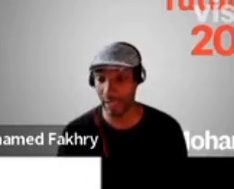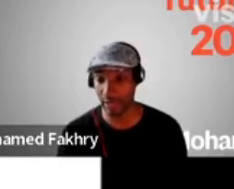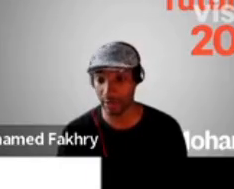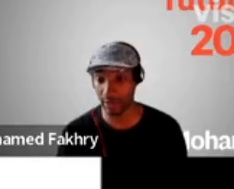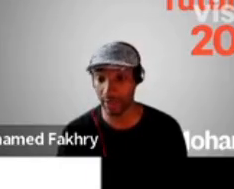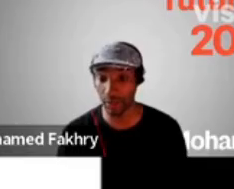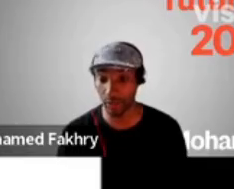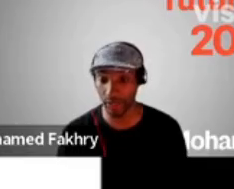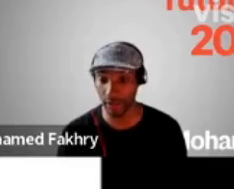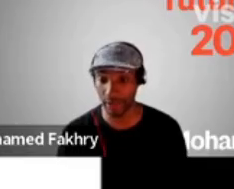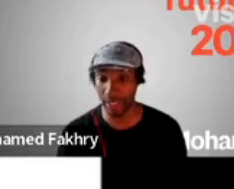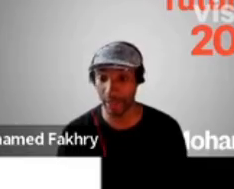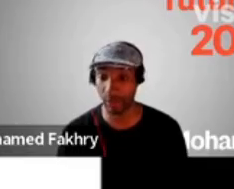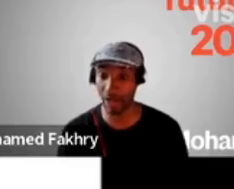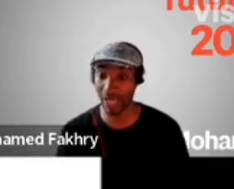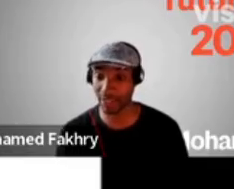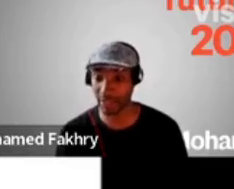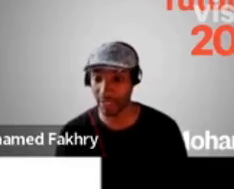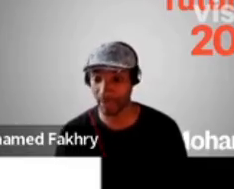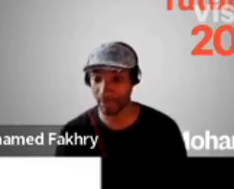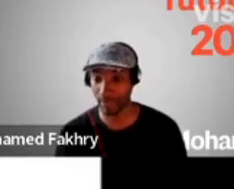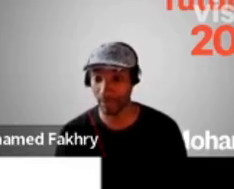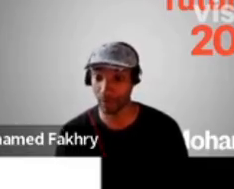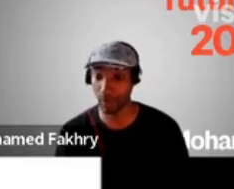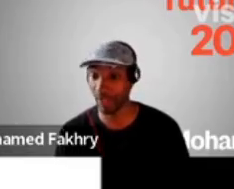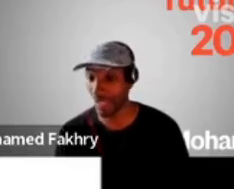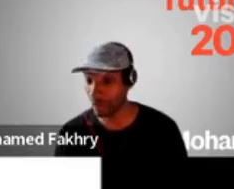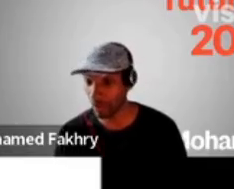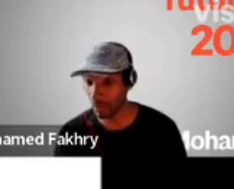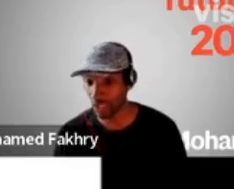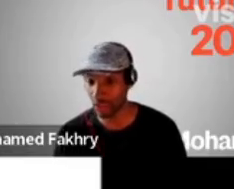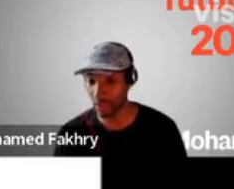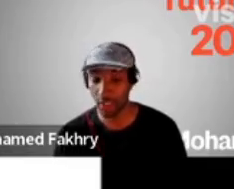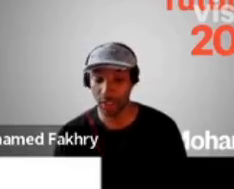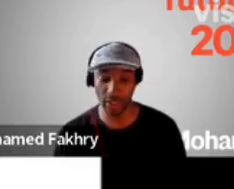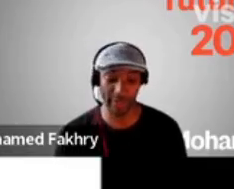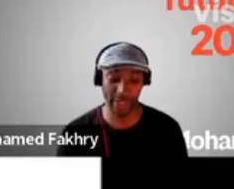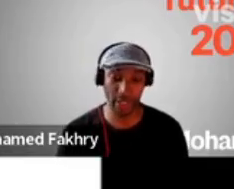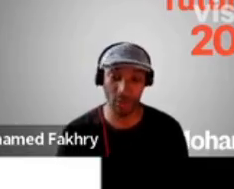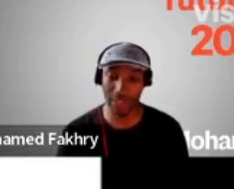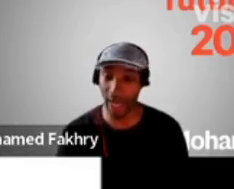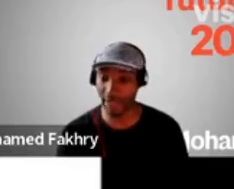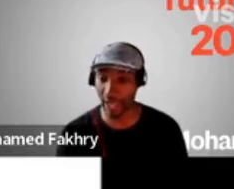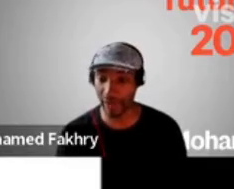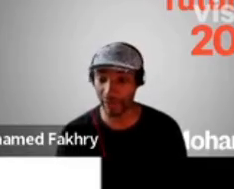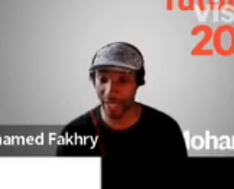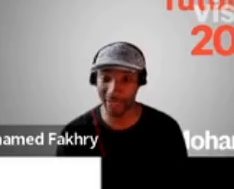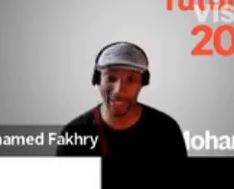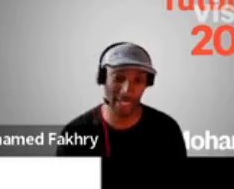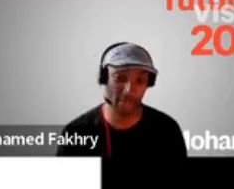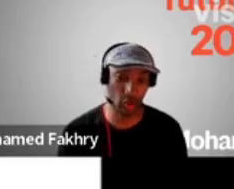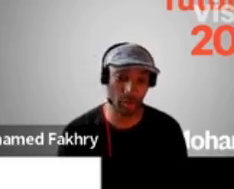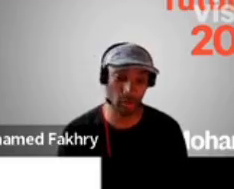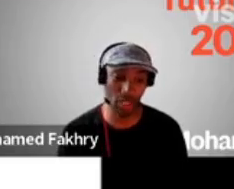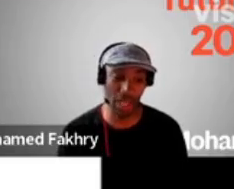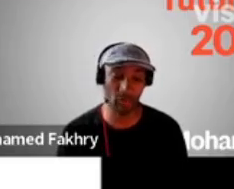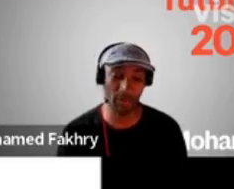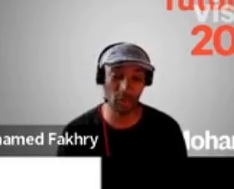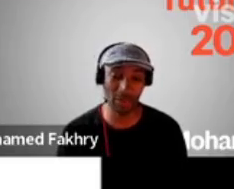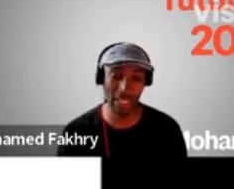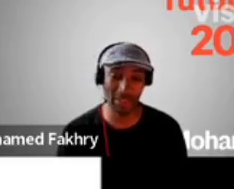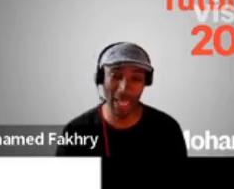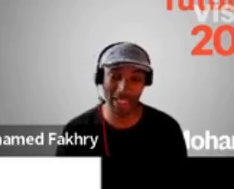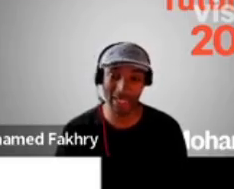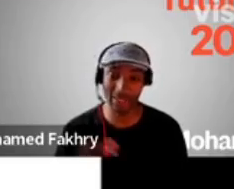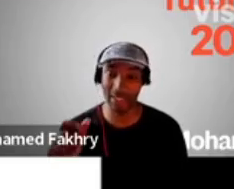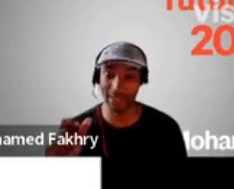the tenant in the building. Like you have to ask them, do they need accommodation? So if they tell you they are deaf and there is a doorbell, you have to make